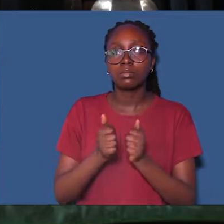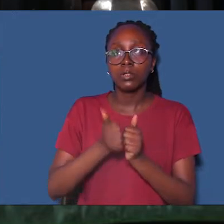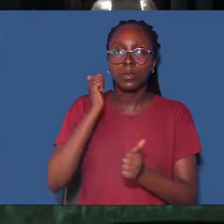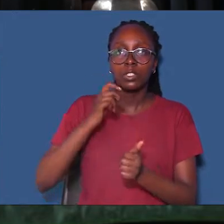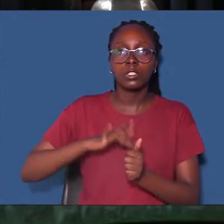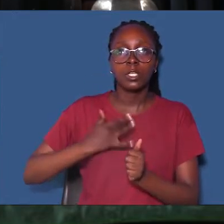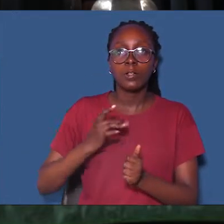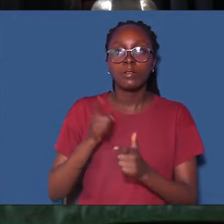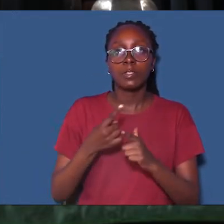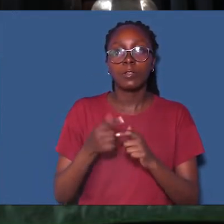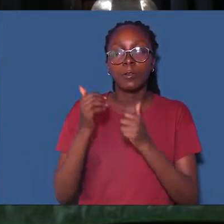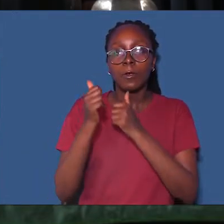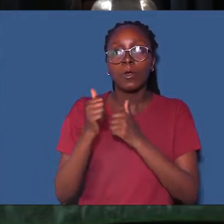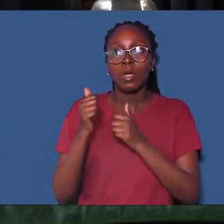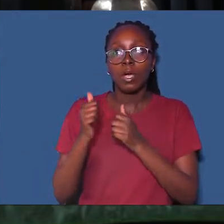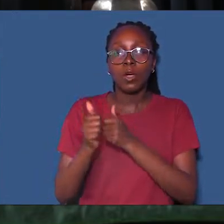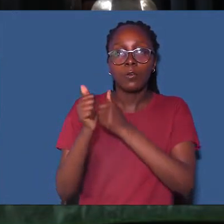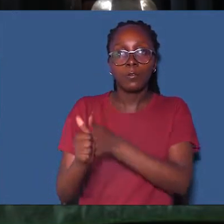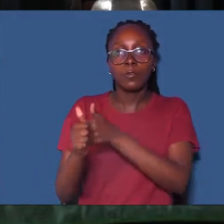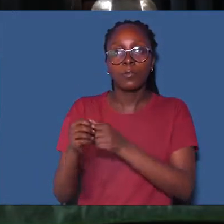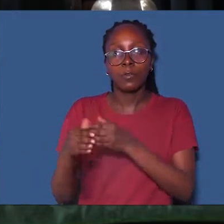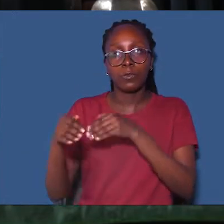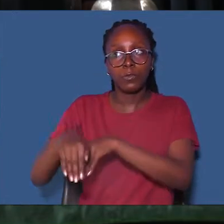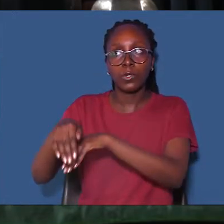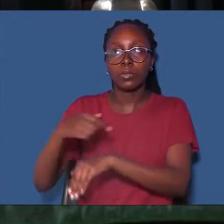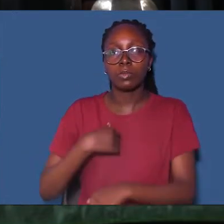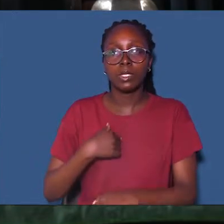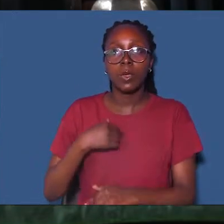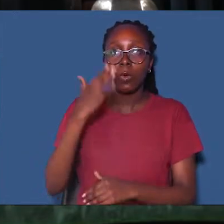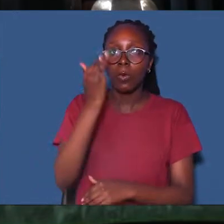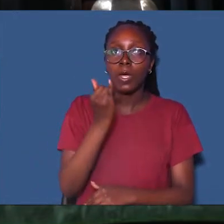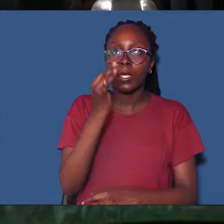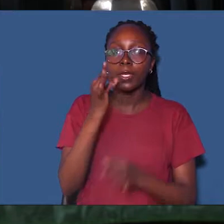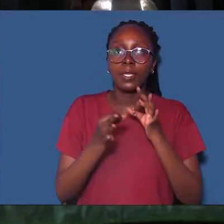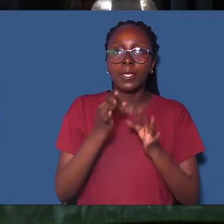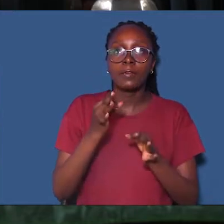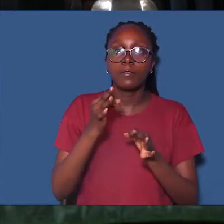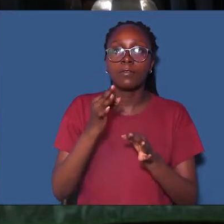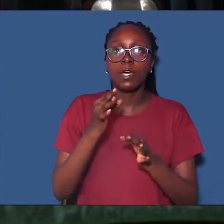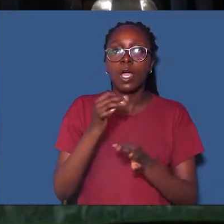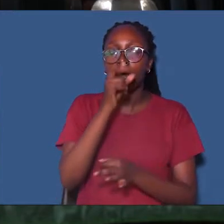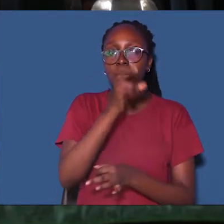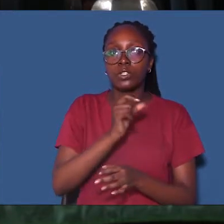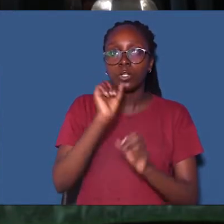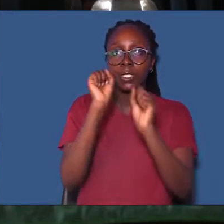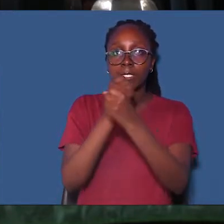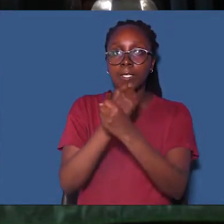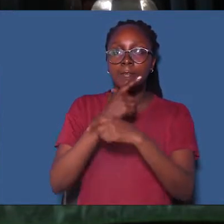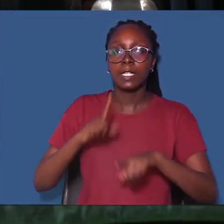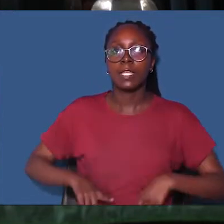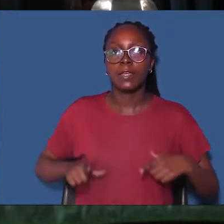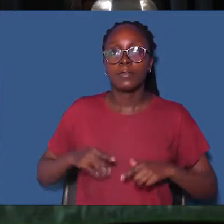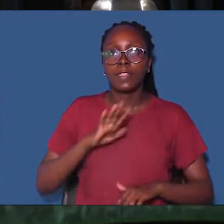their life will lose it, but whoever loses their life for me will save it. What good is